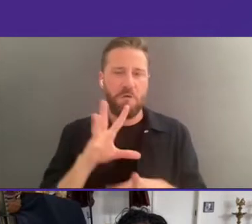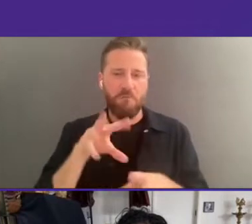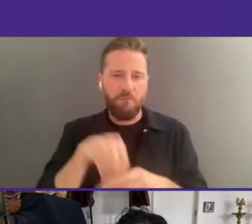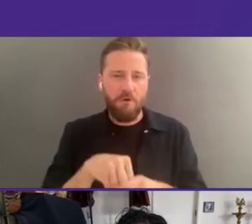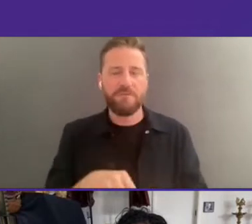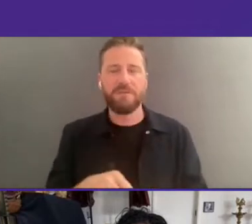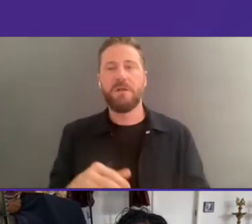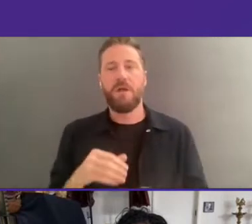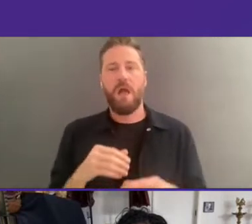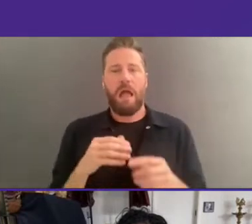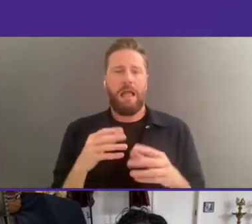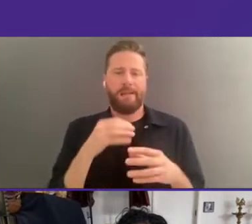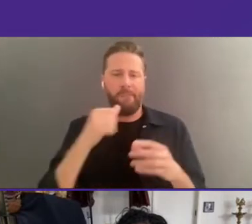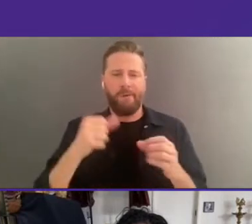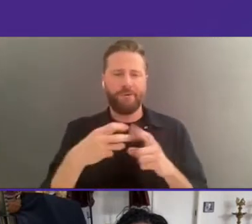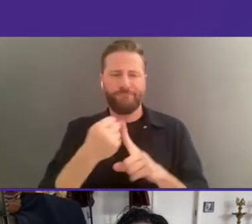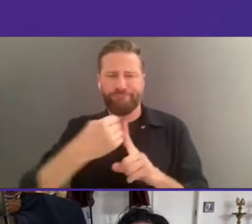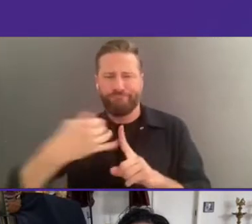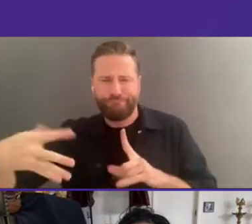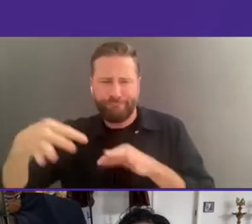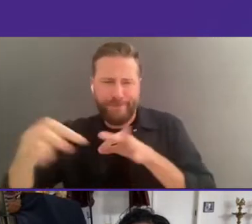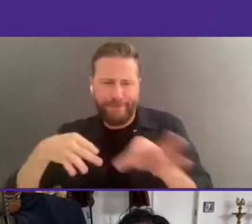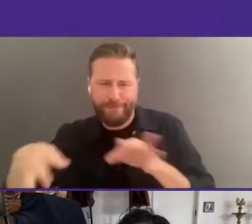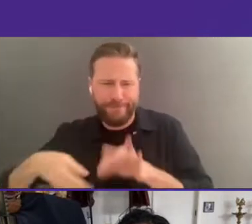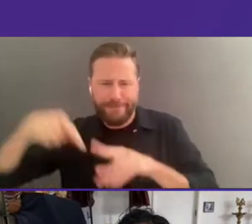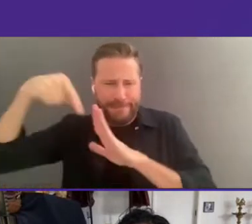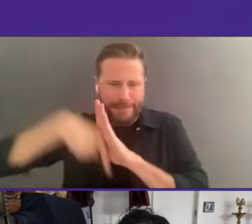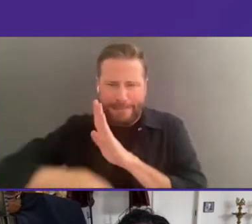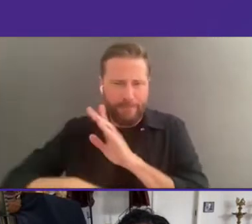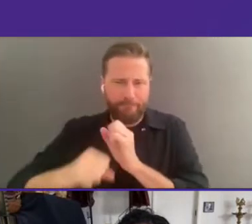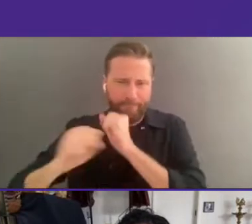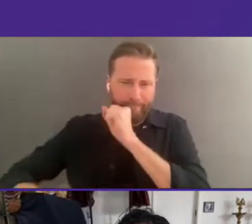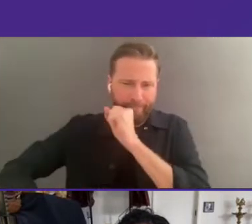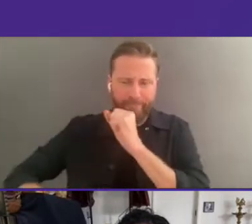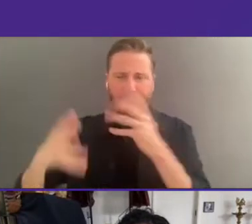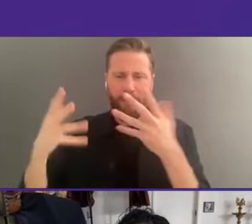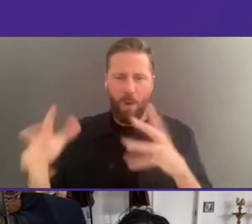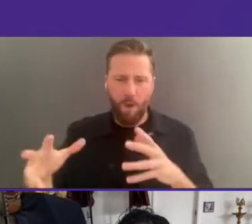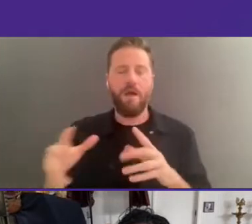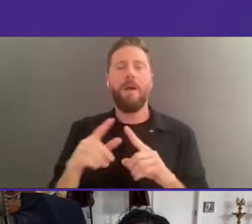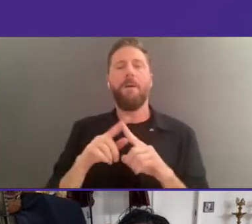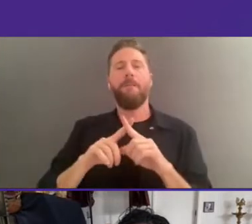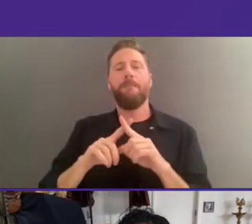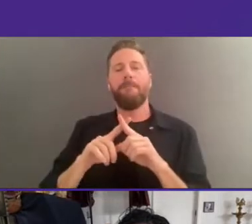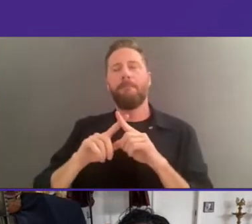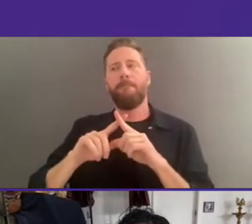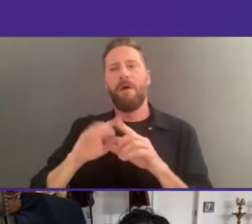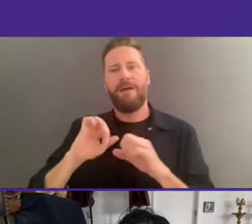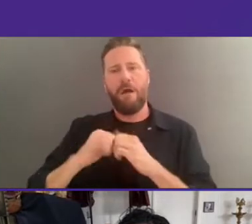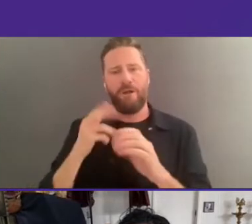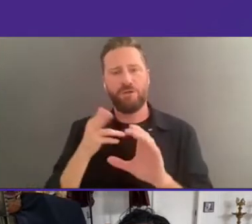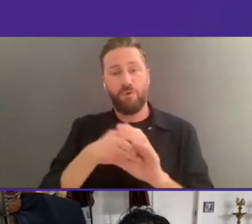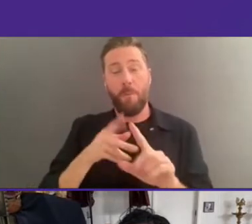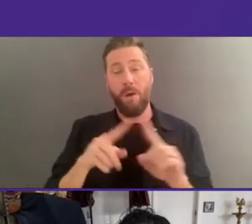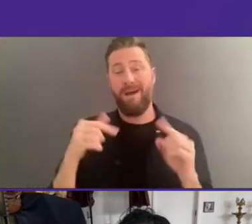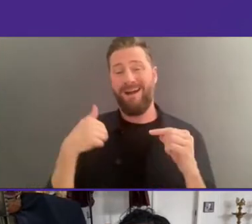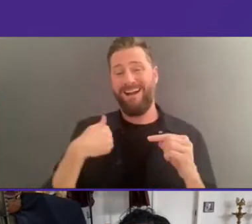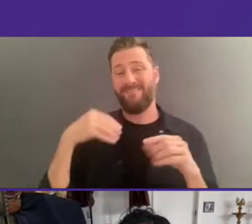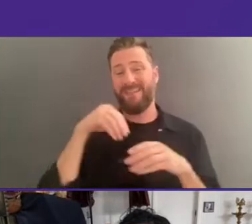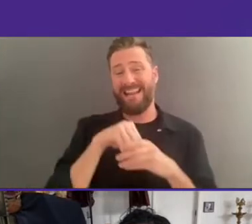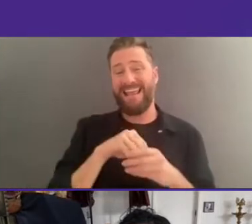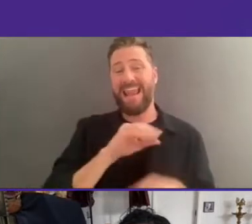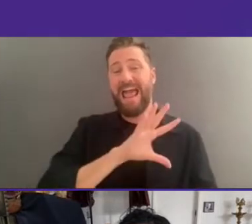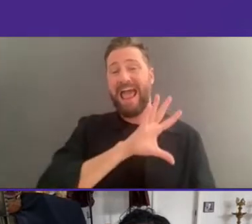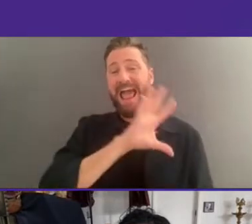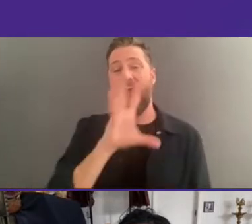into a lot of detail yet as to how I got there, I have been in the African arts for